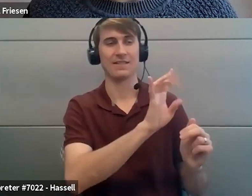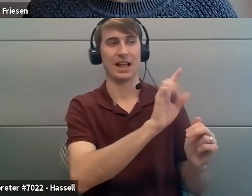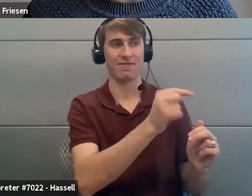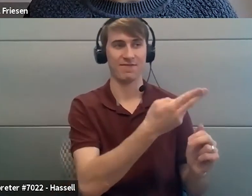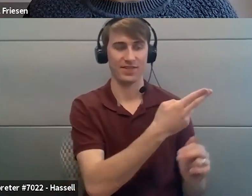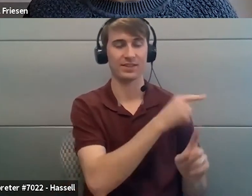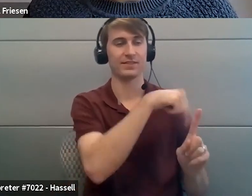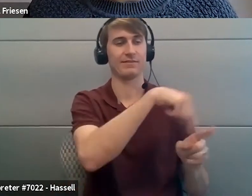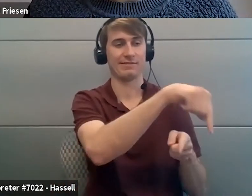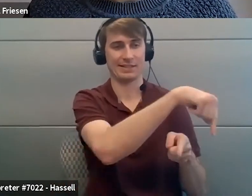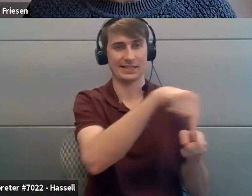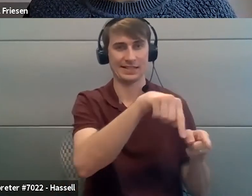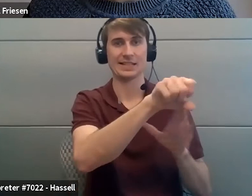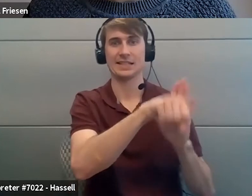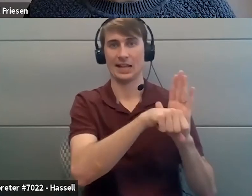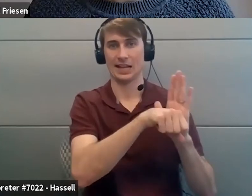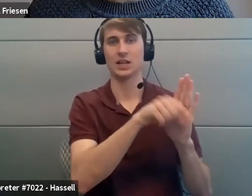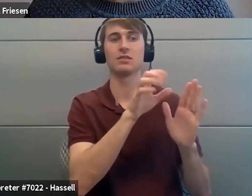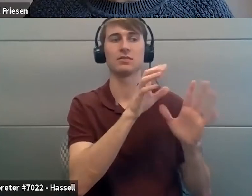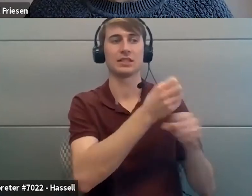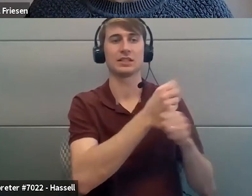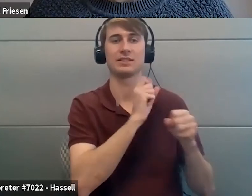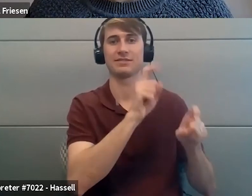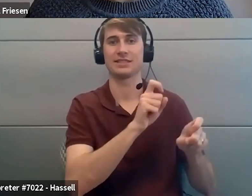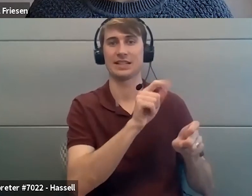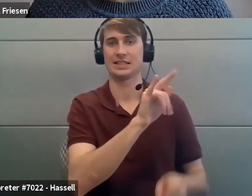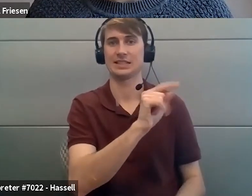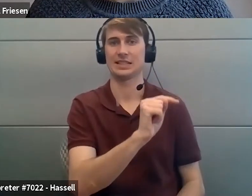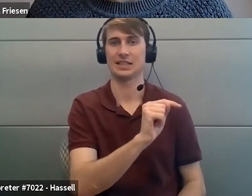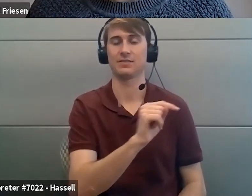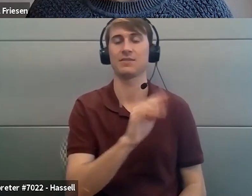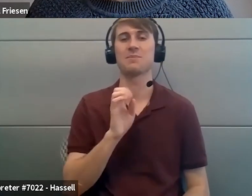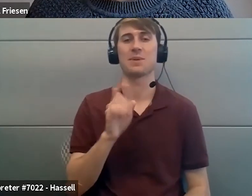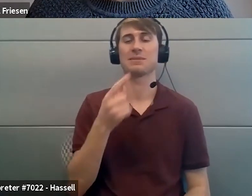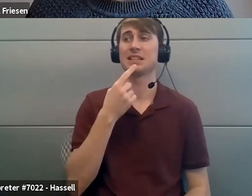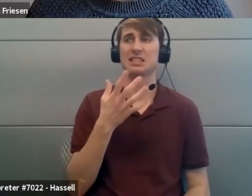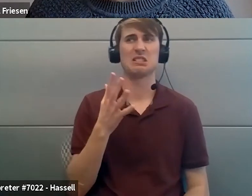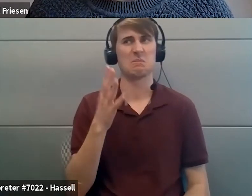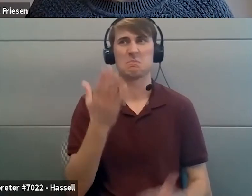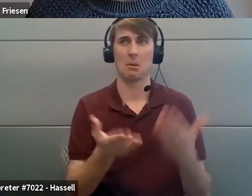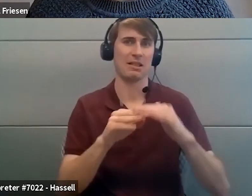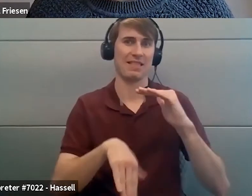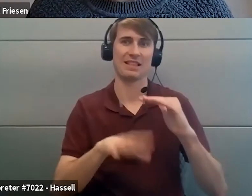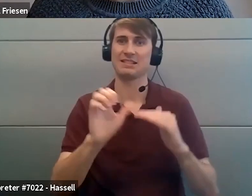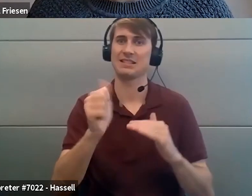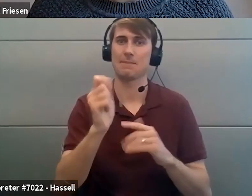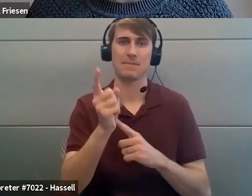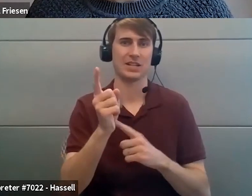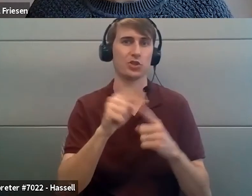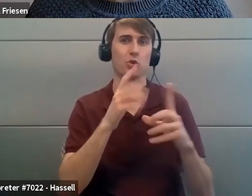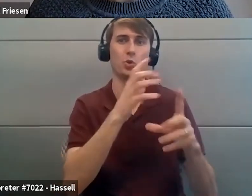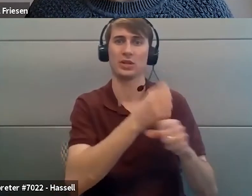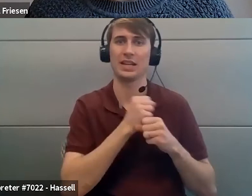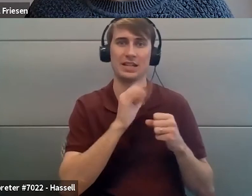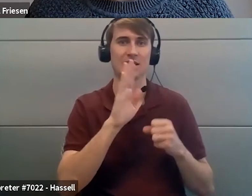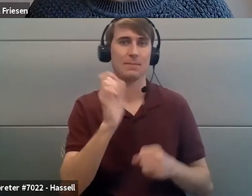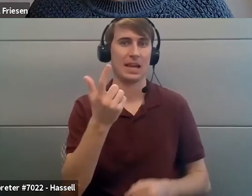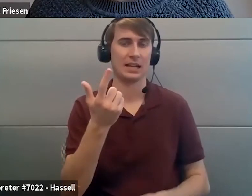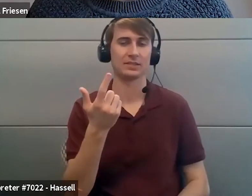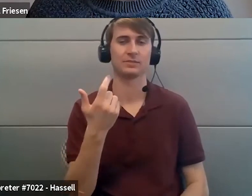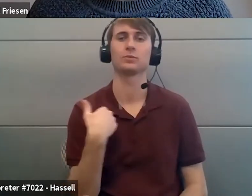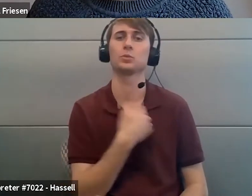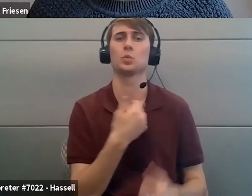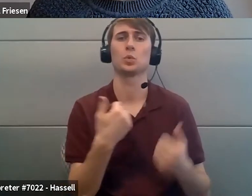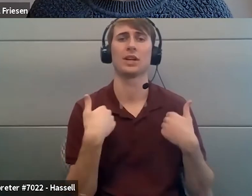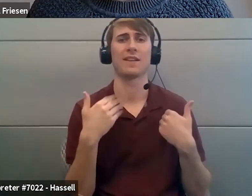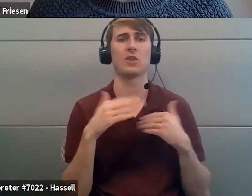these test kits. And we will have you in and out the door in probably less than 10 minutes. We did over